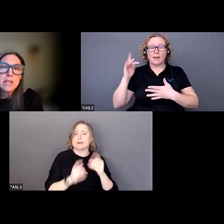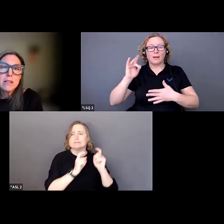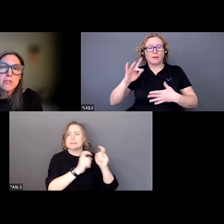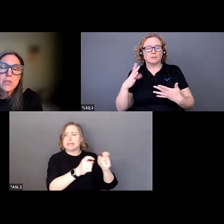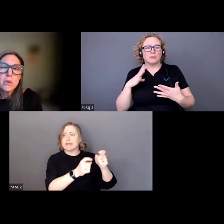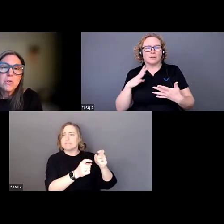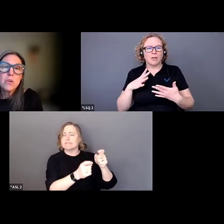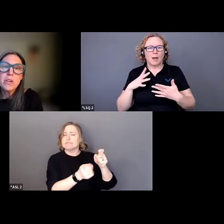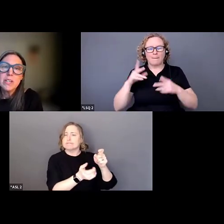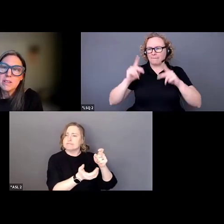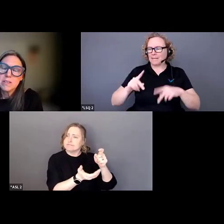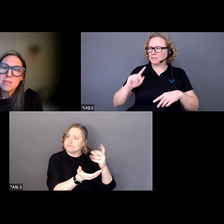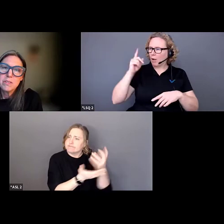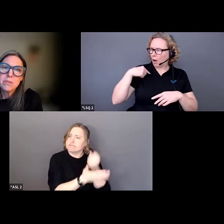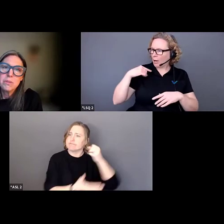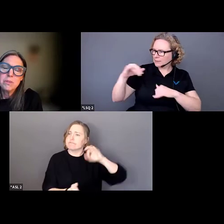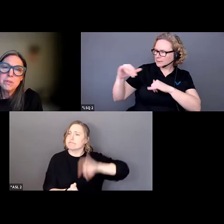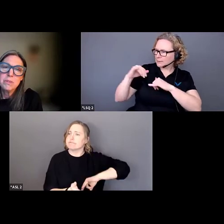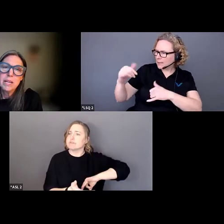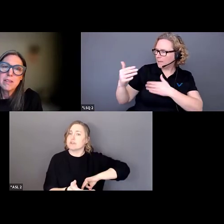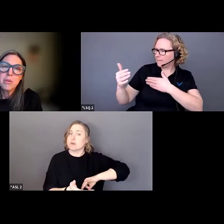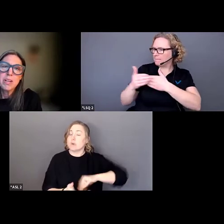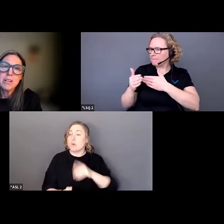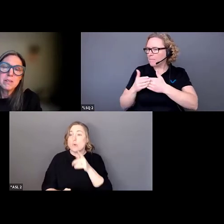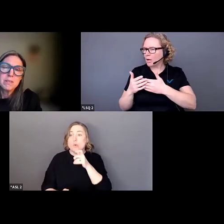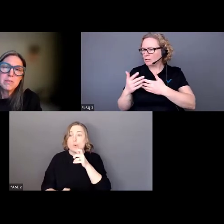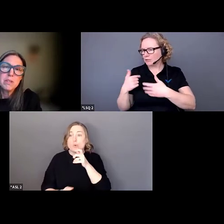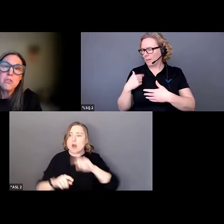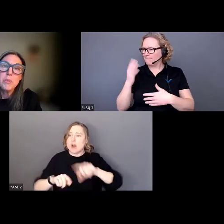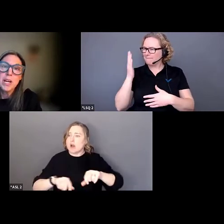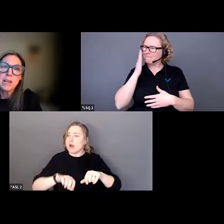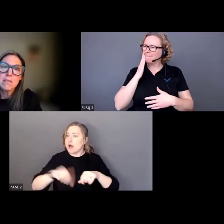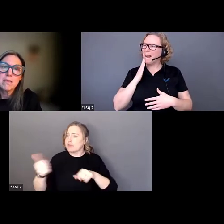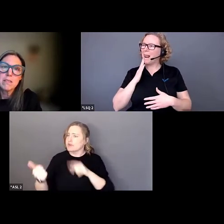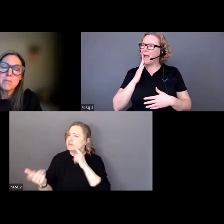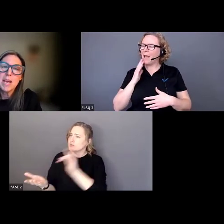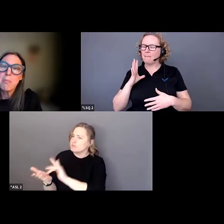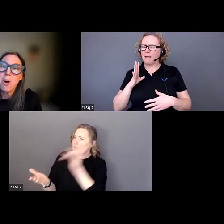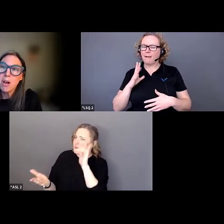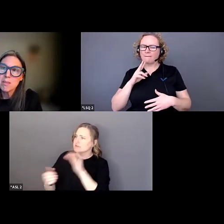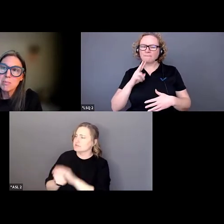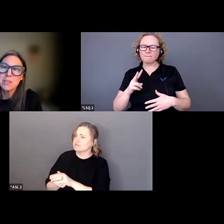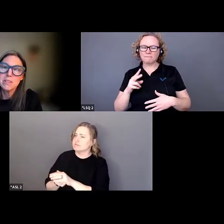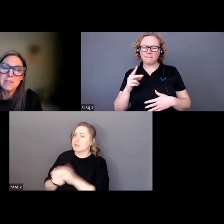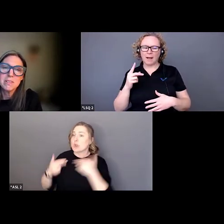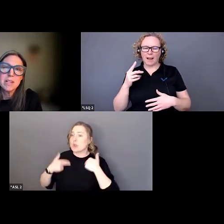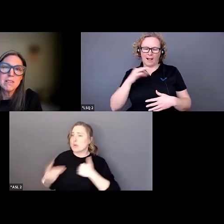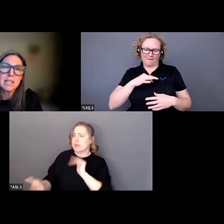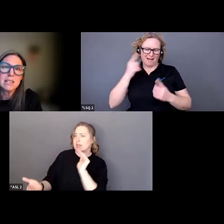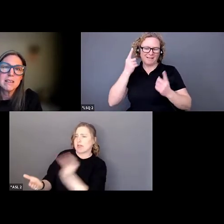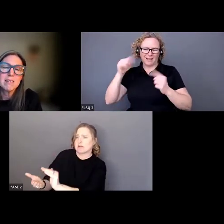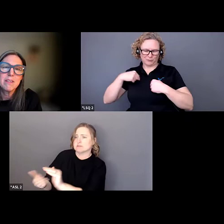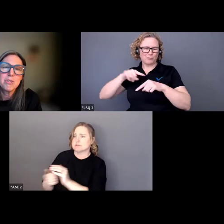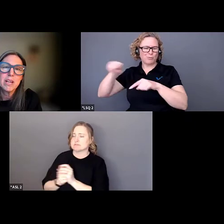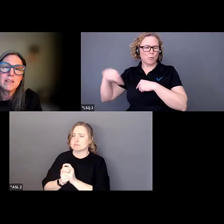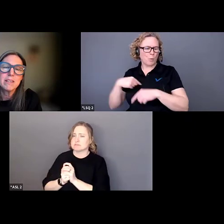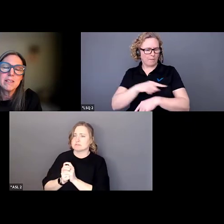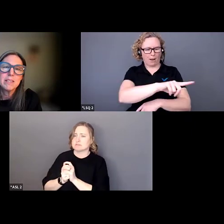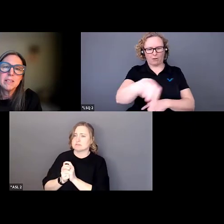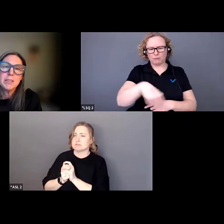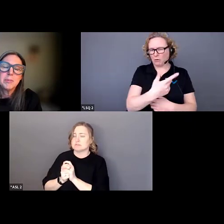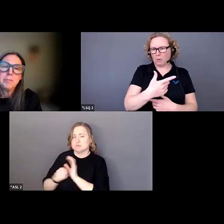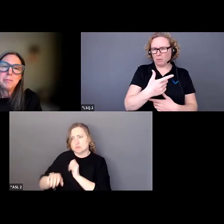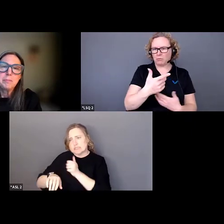create disadvantage for those who don't, to exploit, to dehumanize, to make possible transatlantic slave